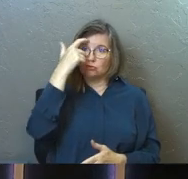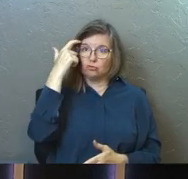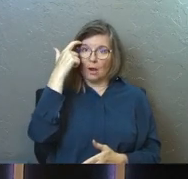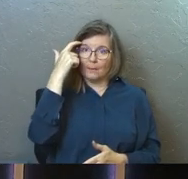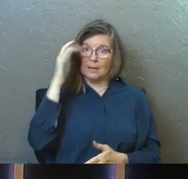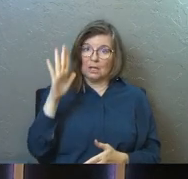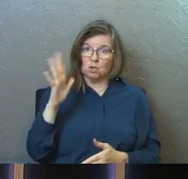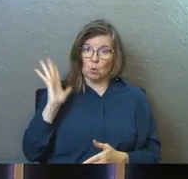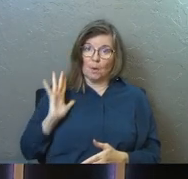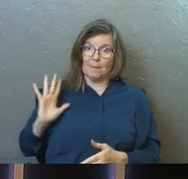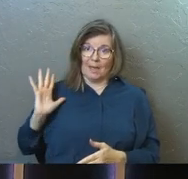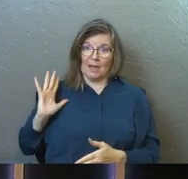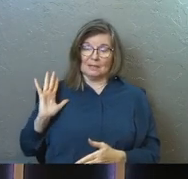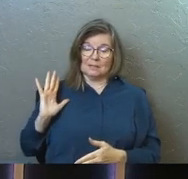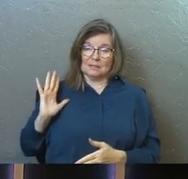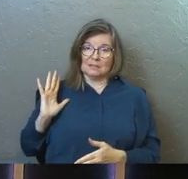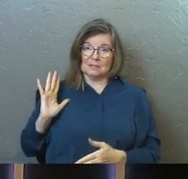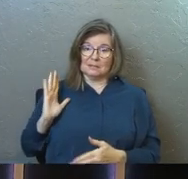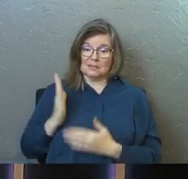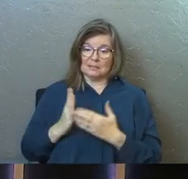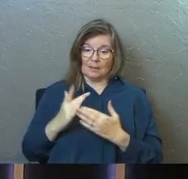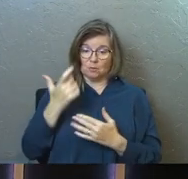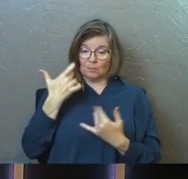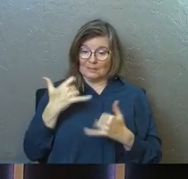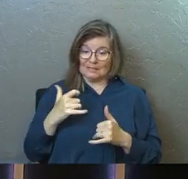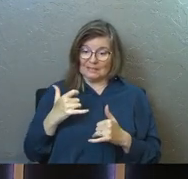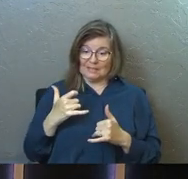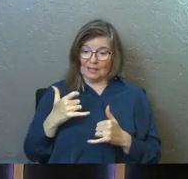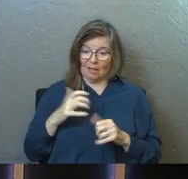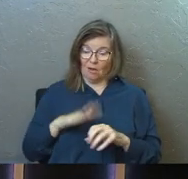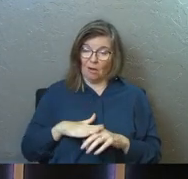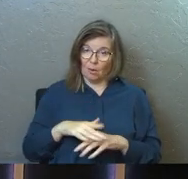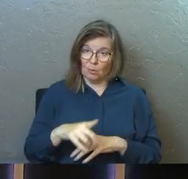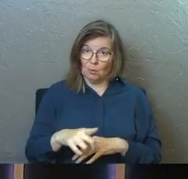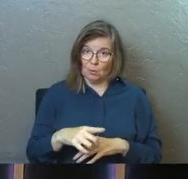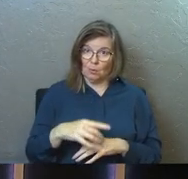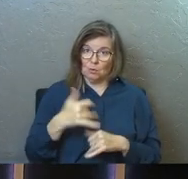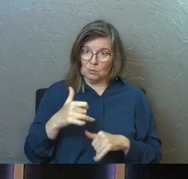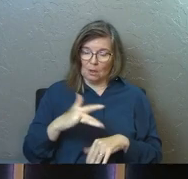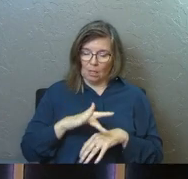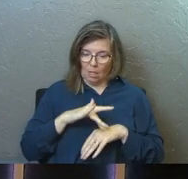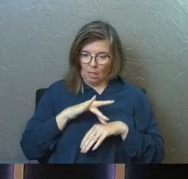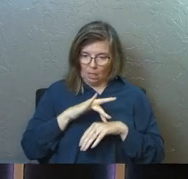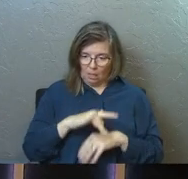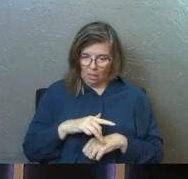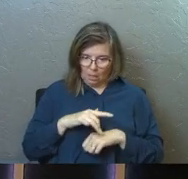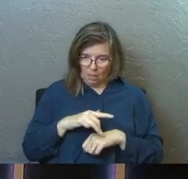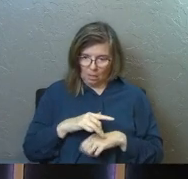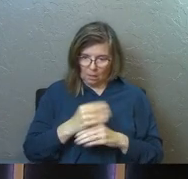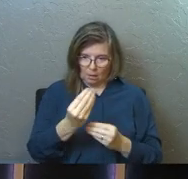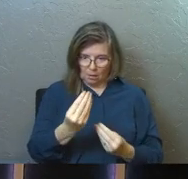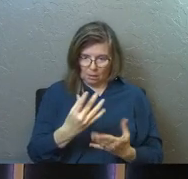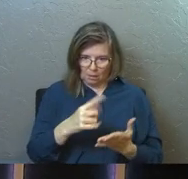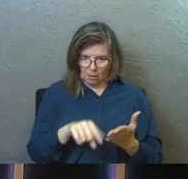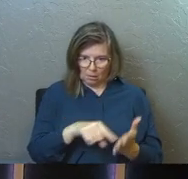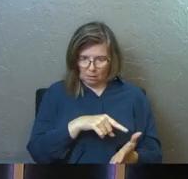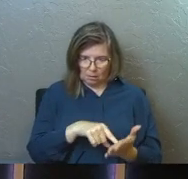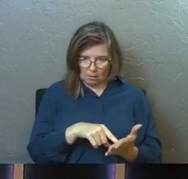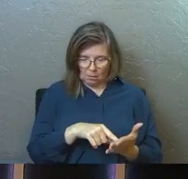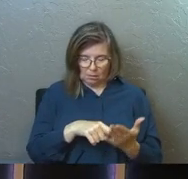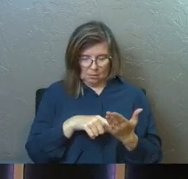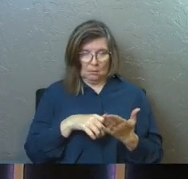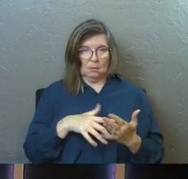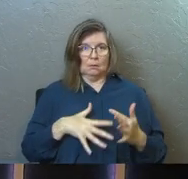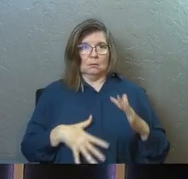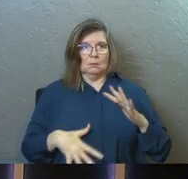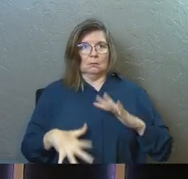in your past. And for some of you, that's trauma that's still over you, is people that have spoken